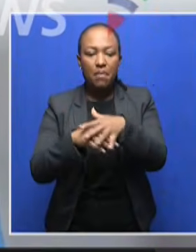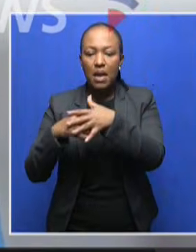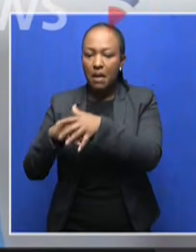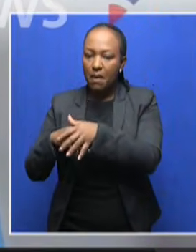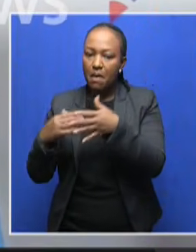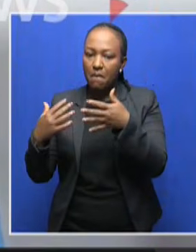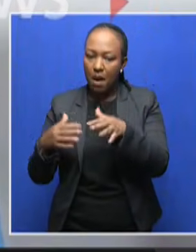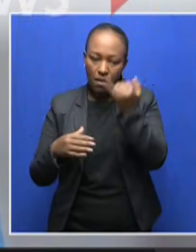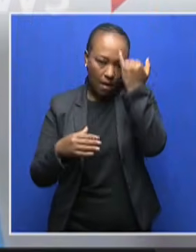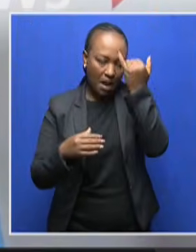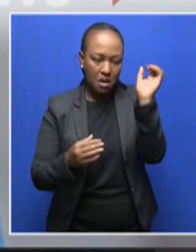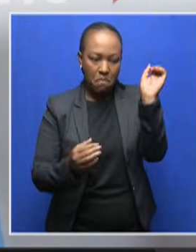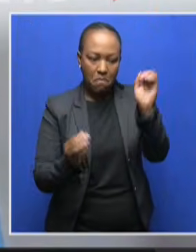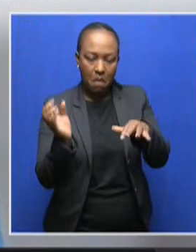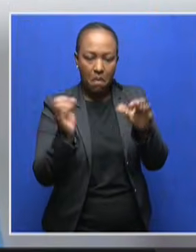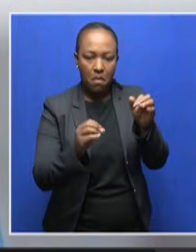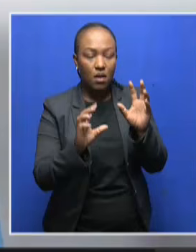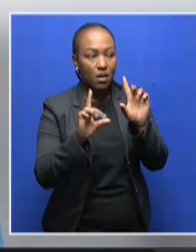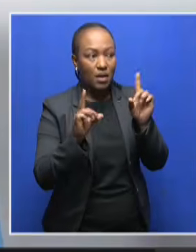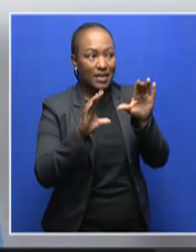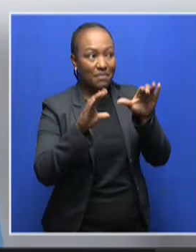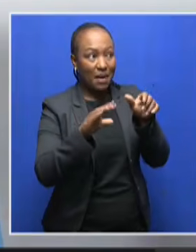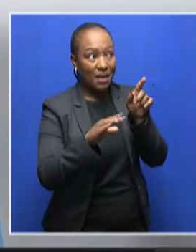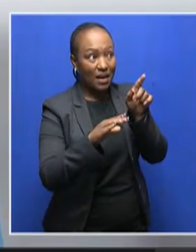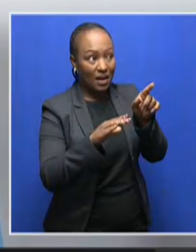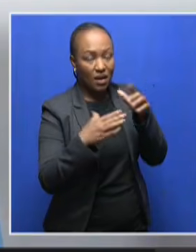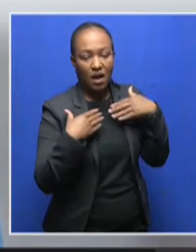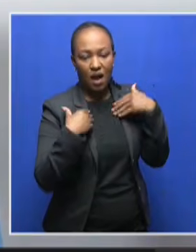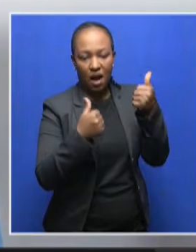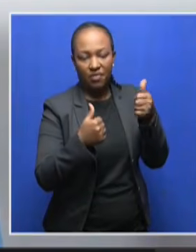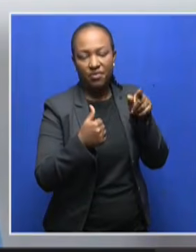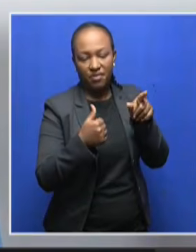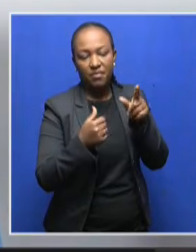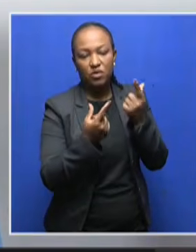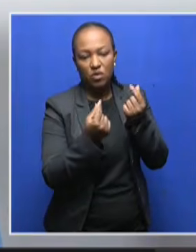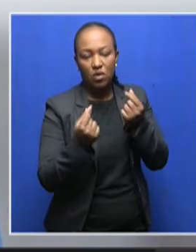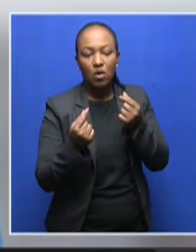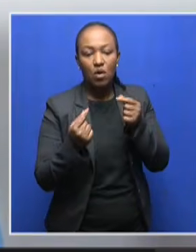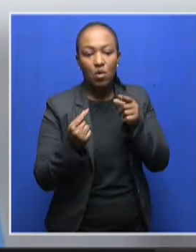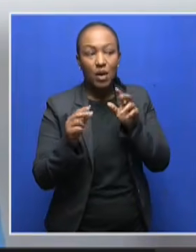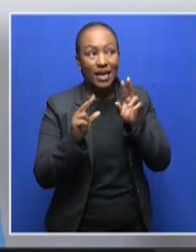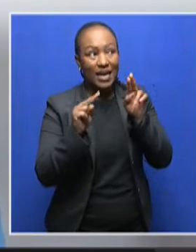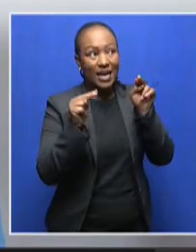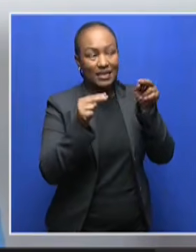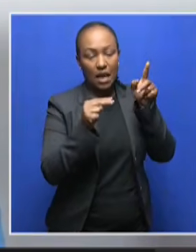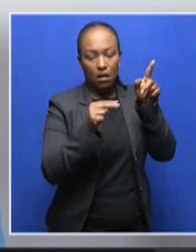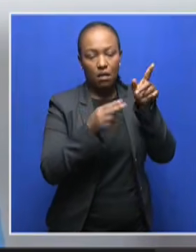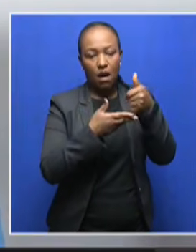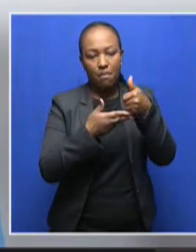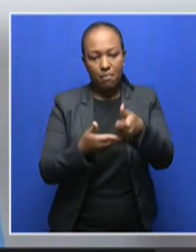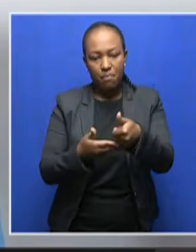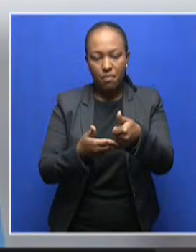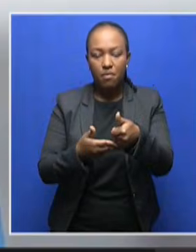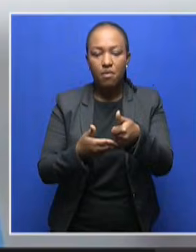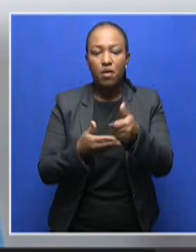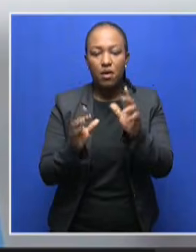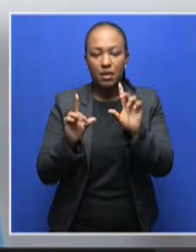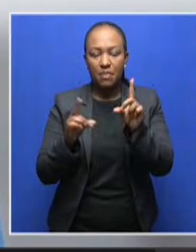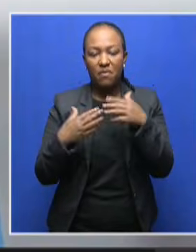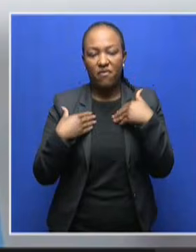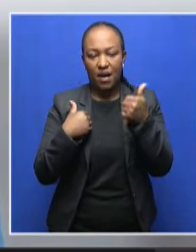the Provincial Department of Health, the District Department of Health, under the guidance of the National Department of Health. It is their prerogative and